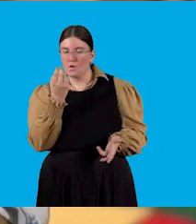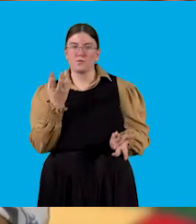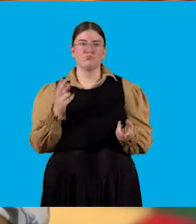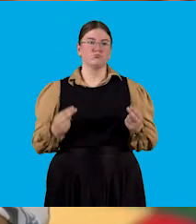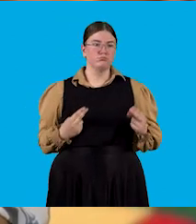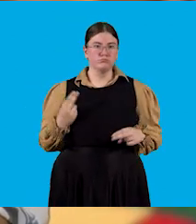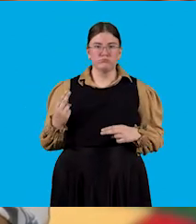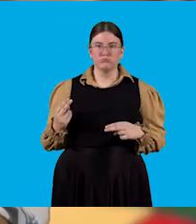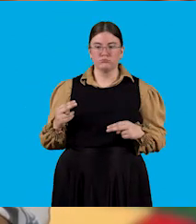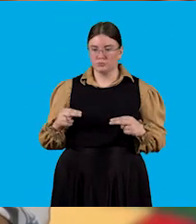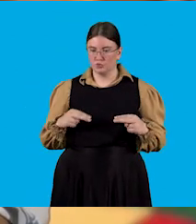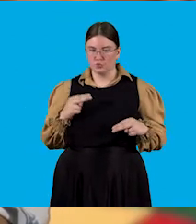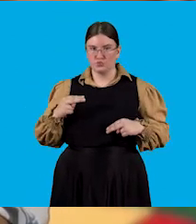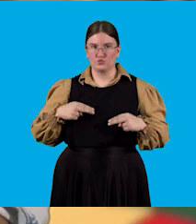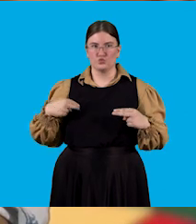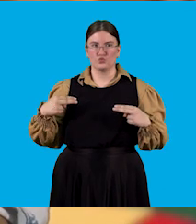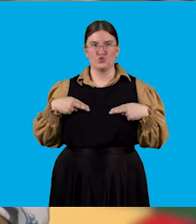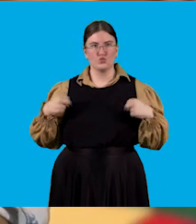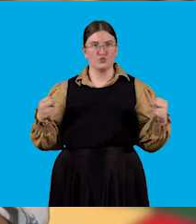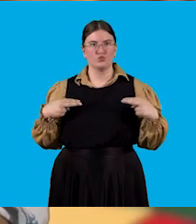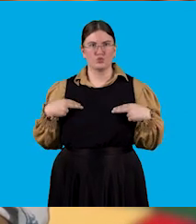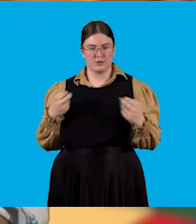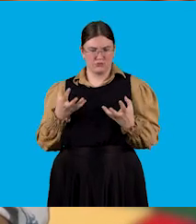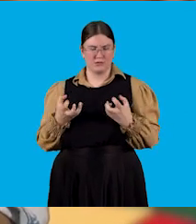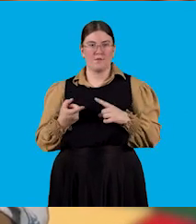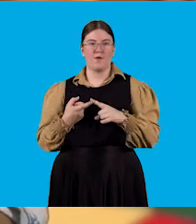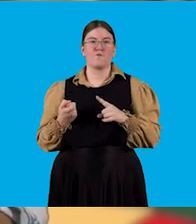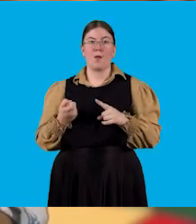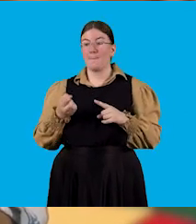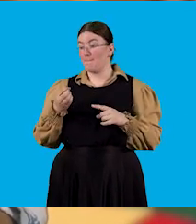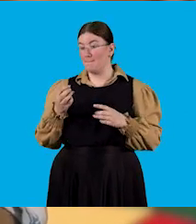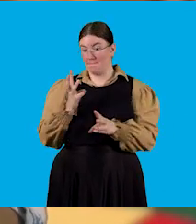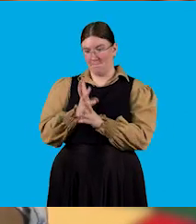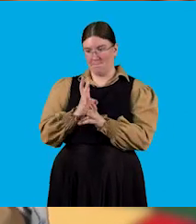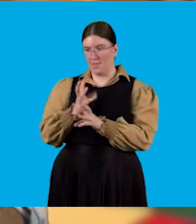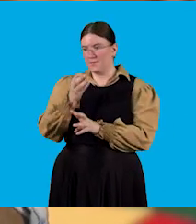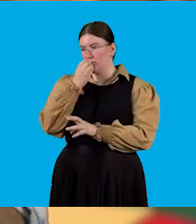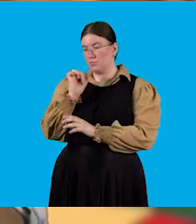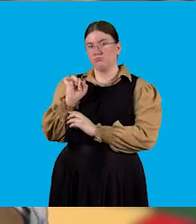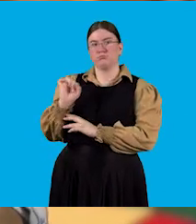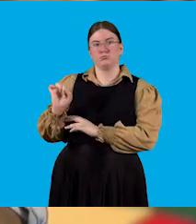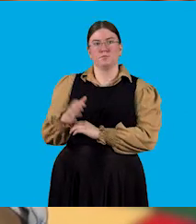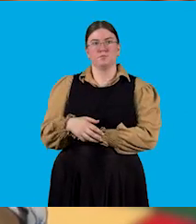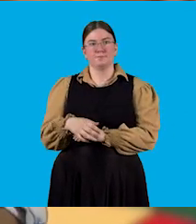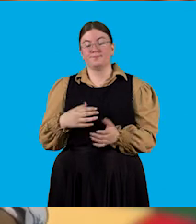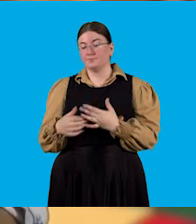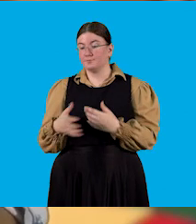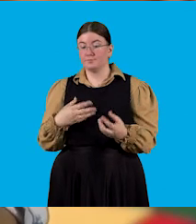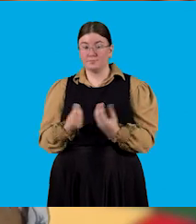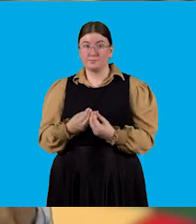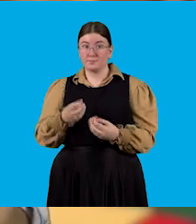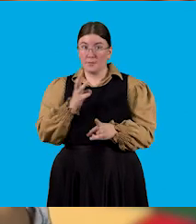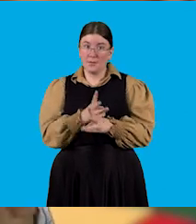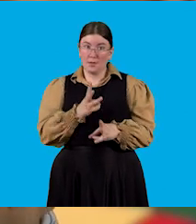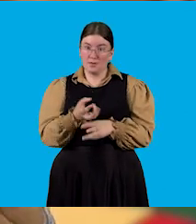to receive nutrients from the mother's blood from the food that they eat